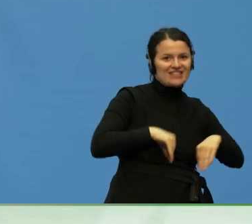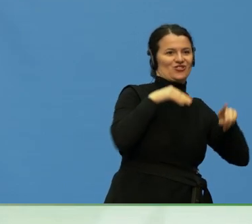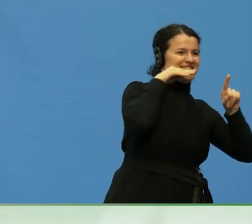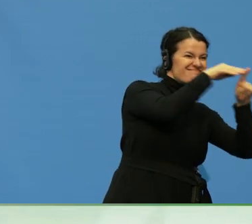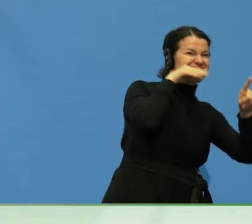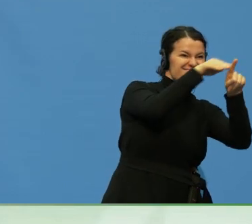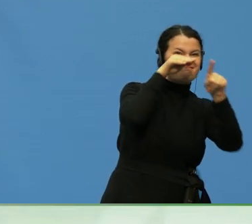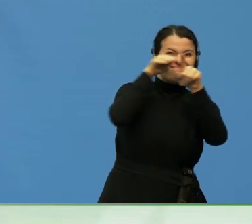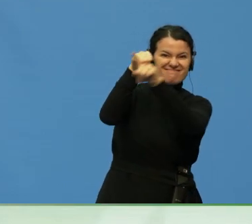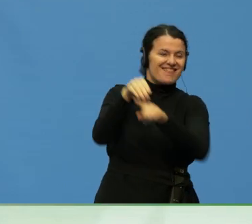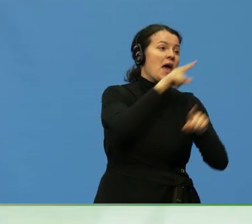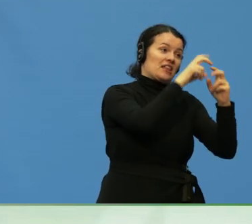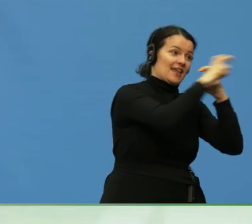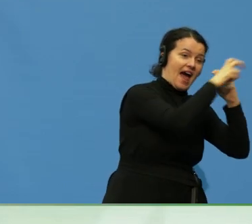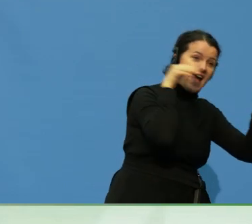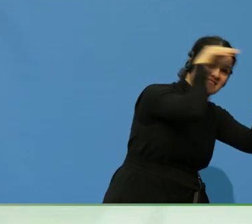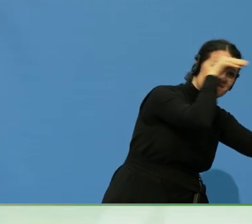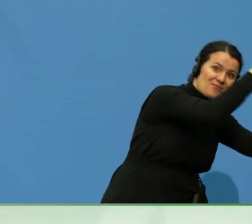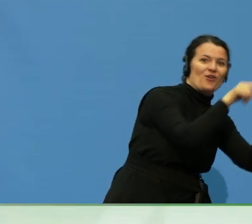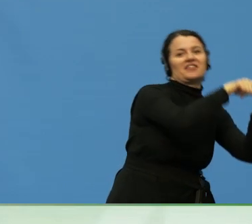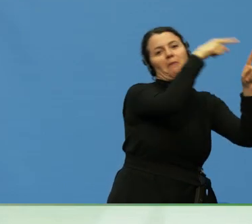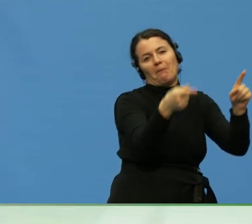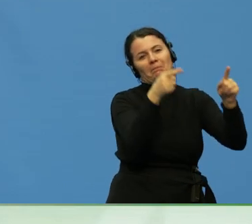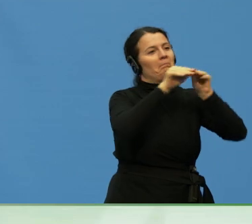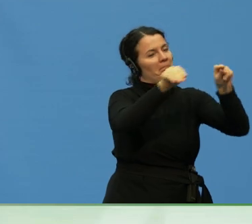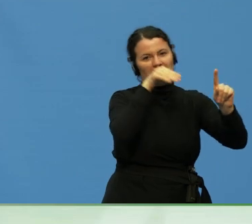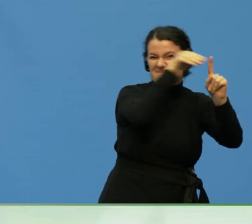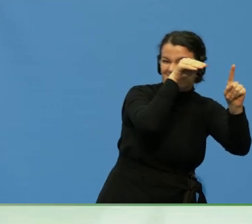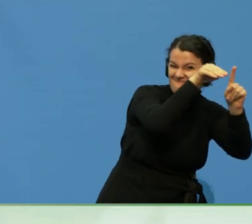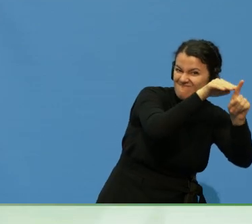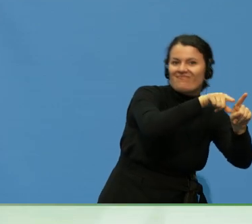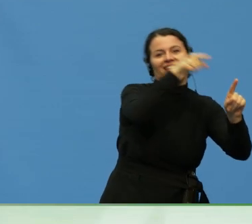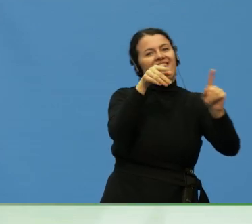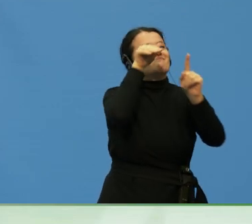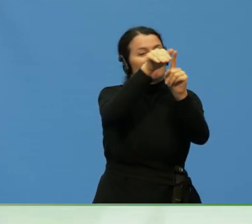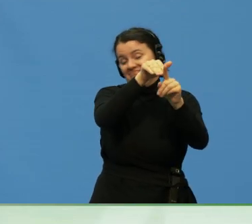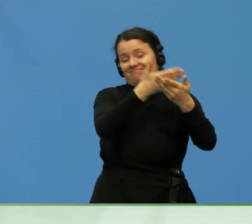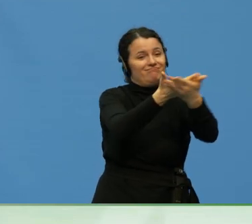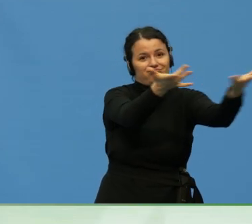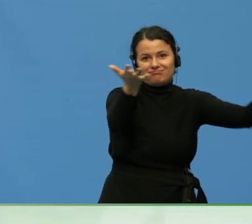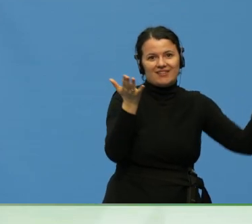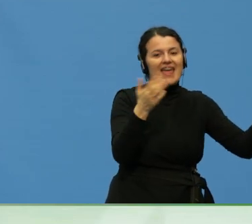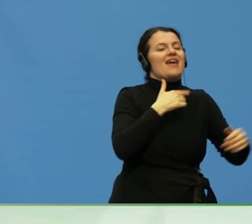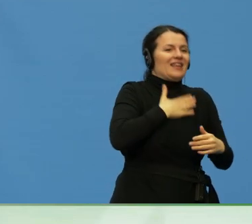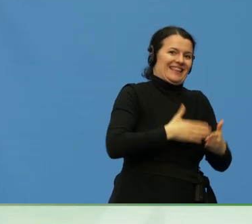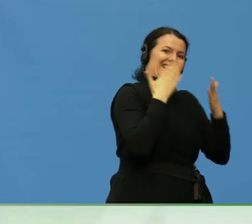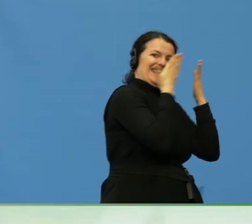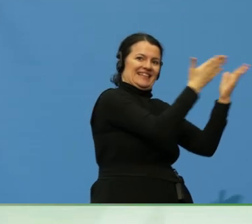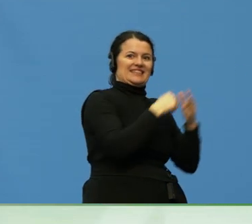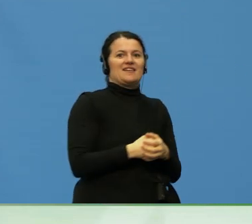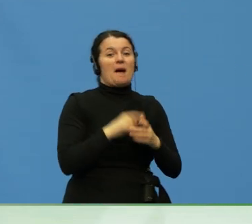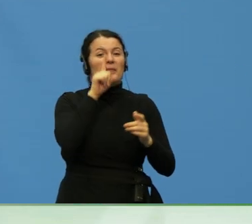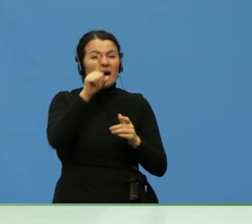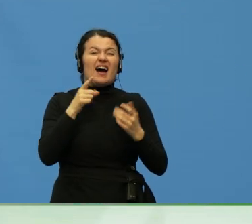CRPD, but I would wager that in the vast majority of countries in the world, it doesn't